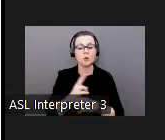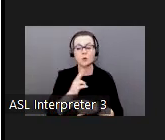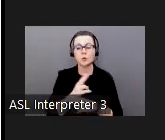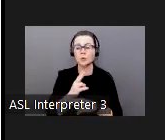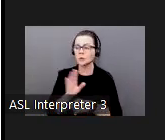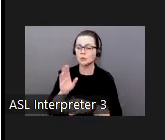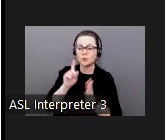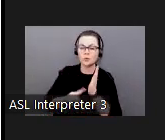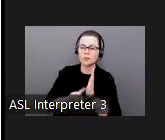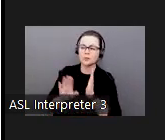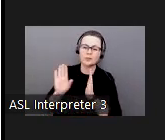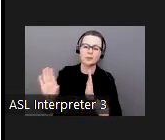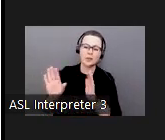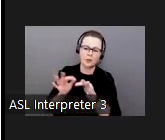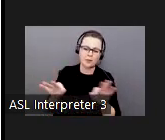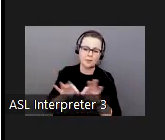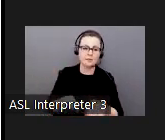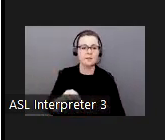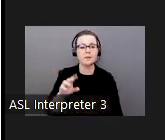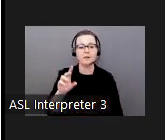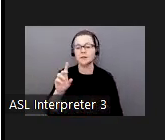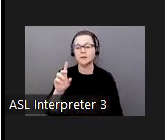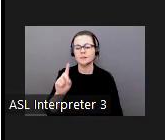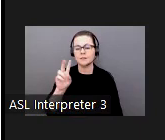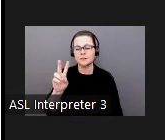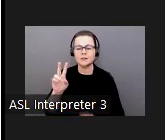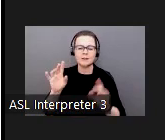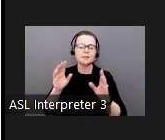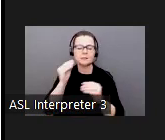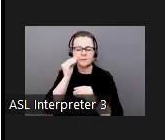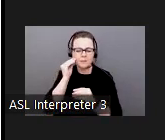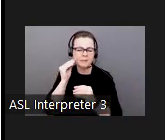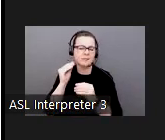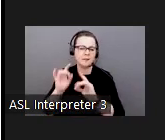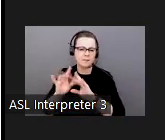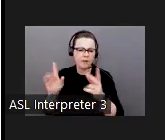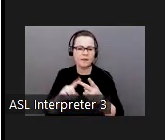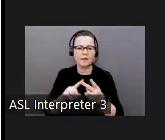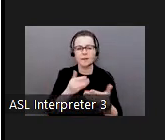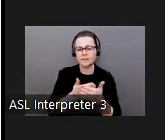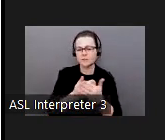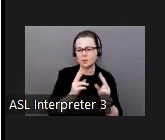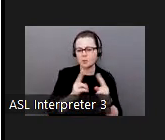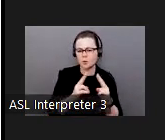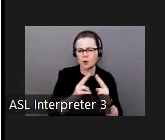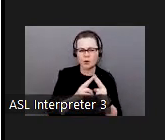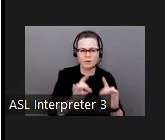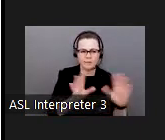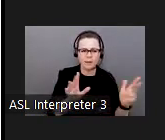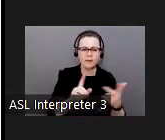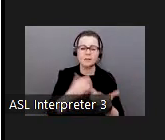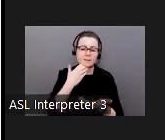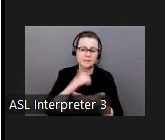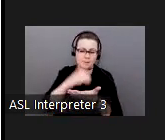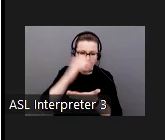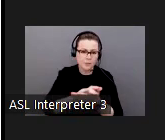researchers are using. So domestic violence, intimate partner violence, spousal violence, and family